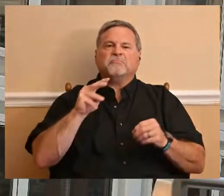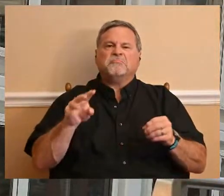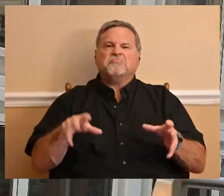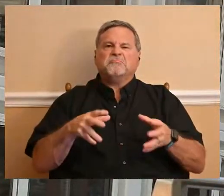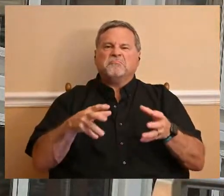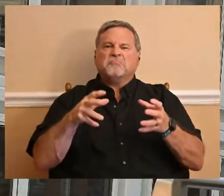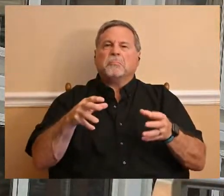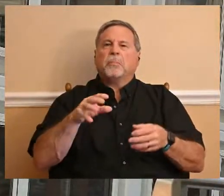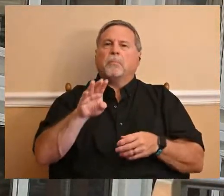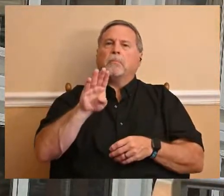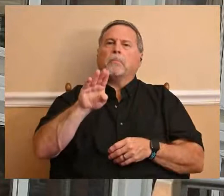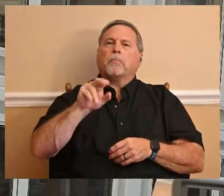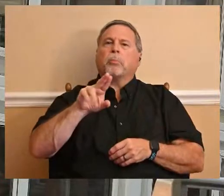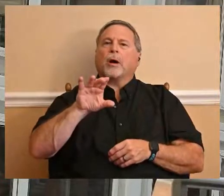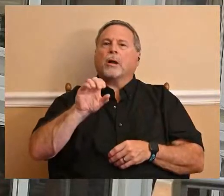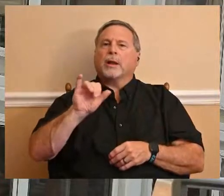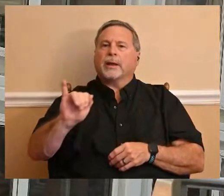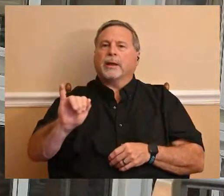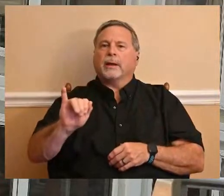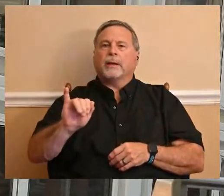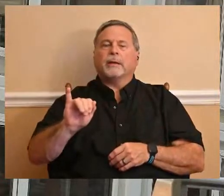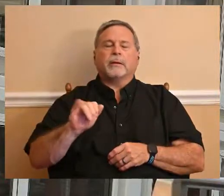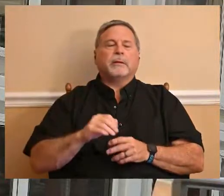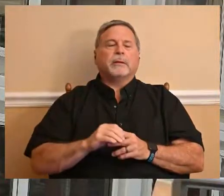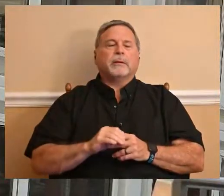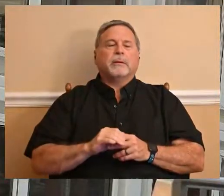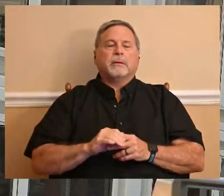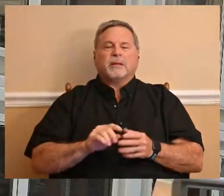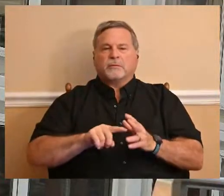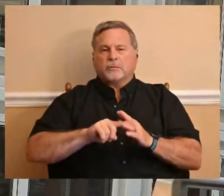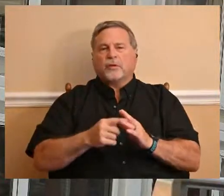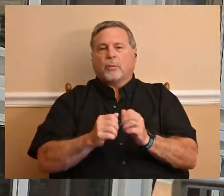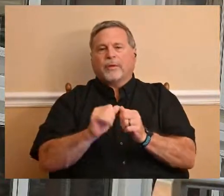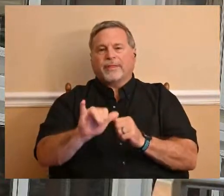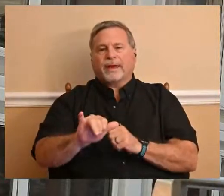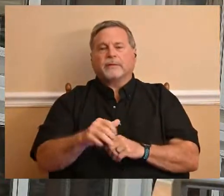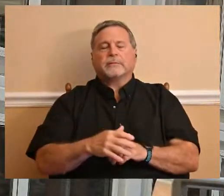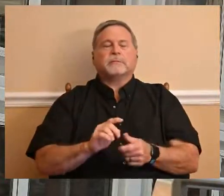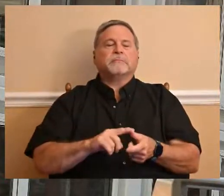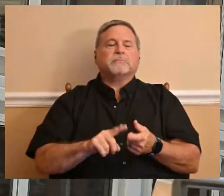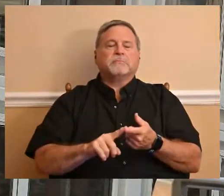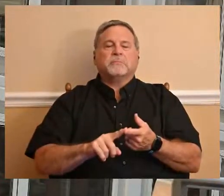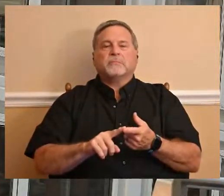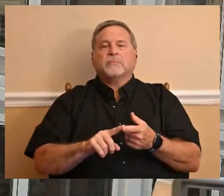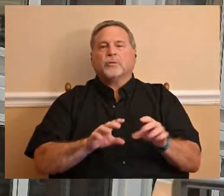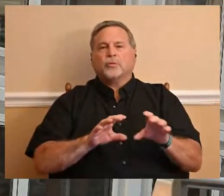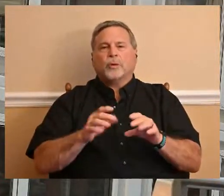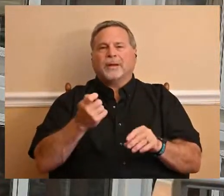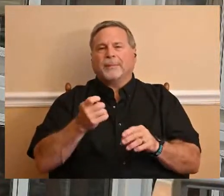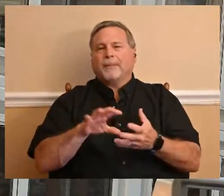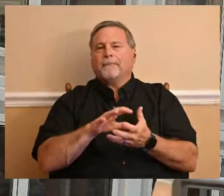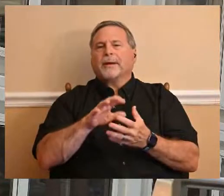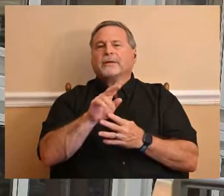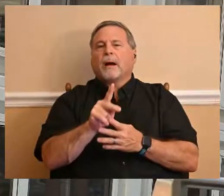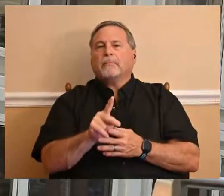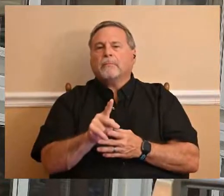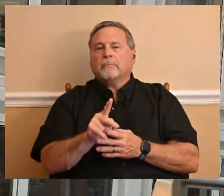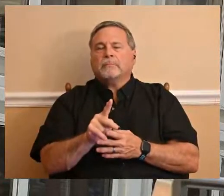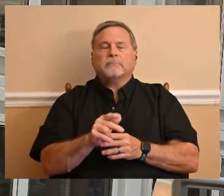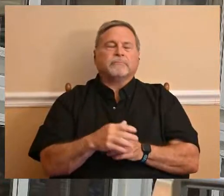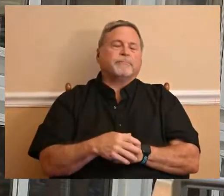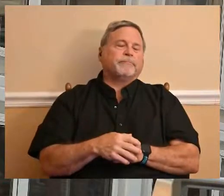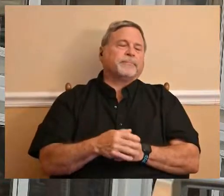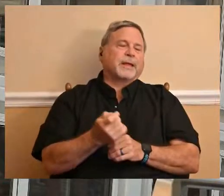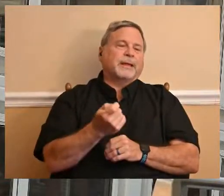gets. Well, that's what we're putting in there to start with. But we're going to kind of do a little mix up. We're going to take a little